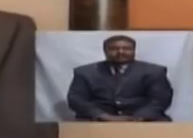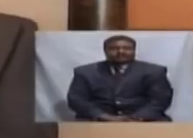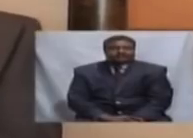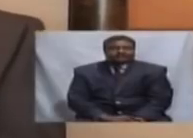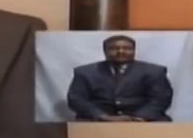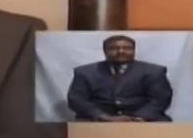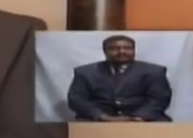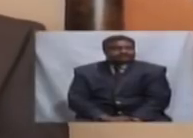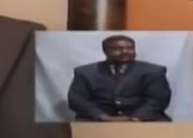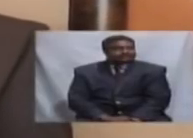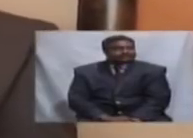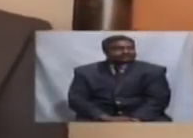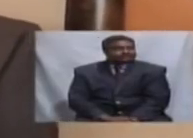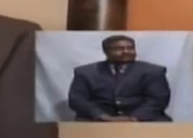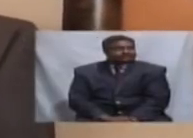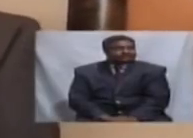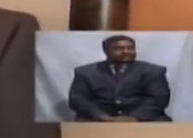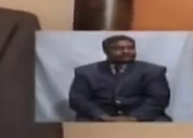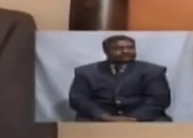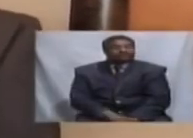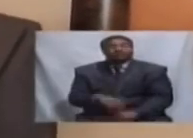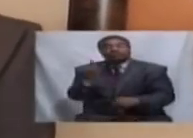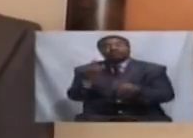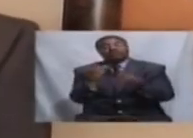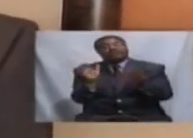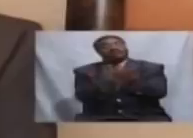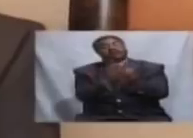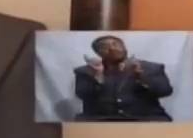One, yes, they are entitled to report to the media, but the same